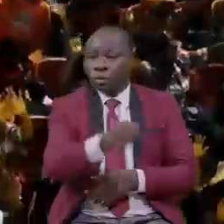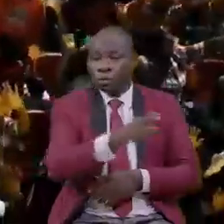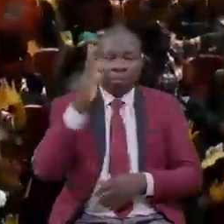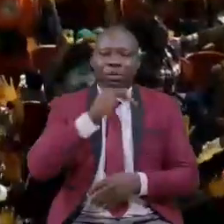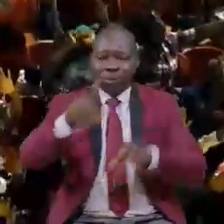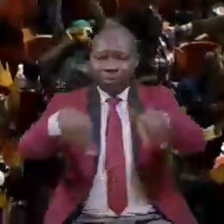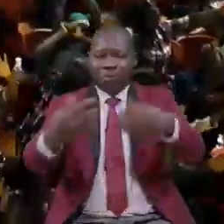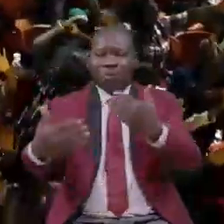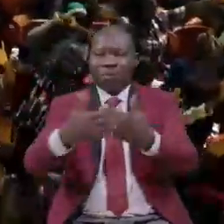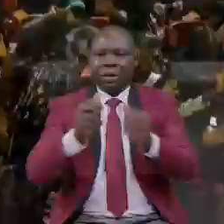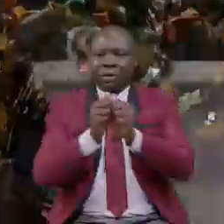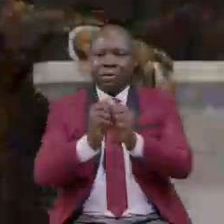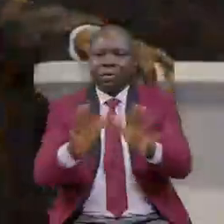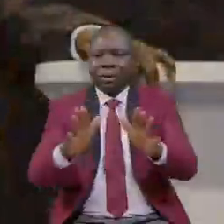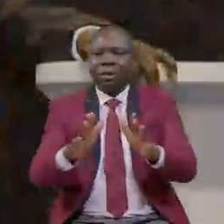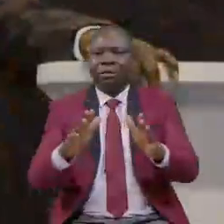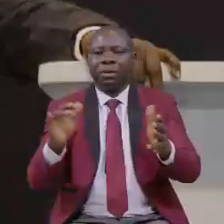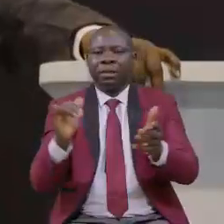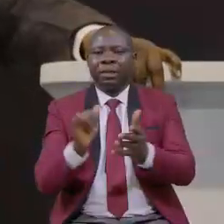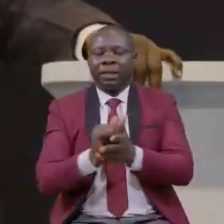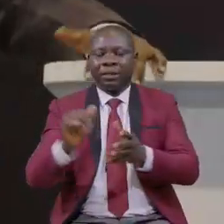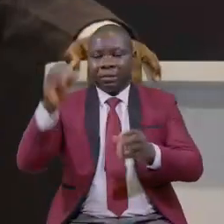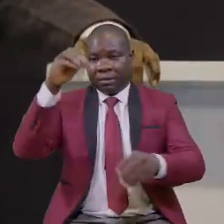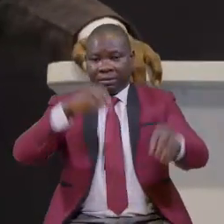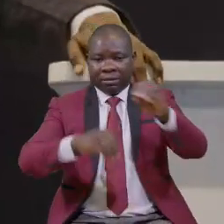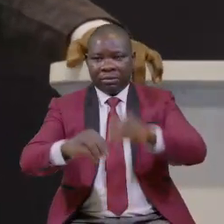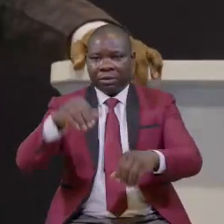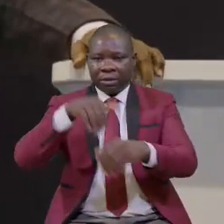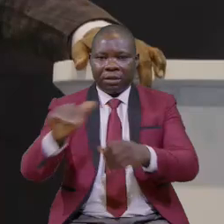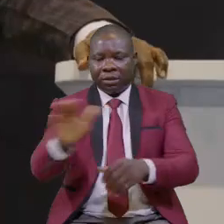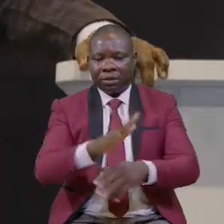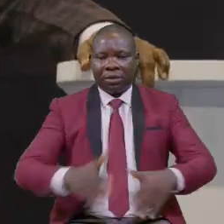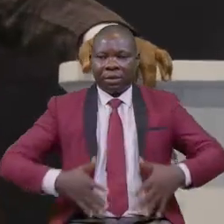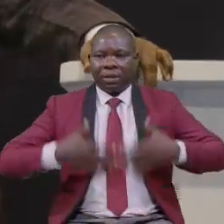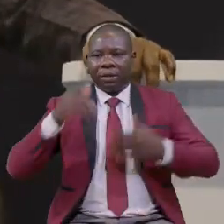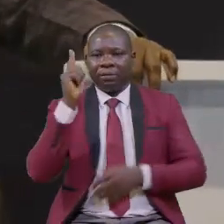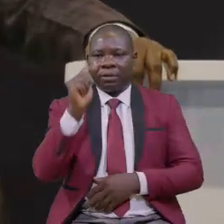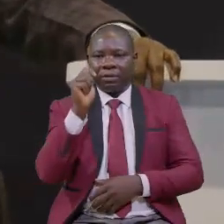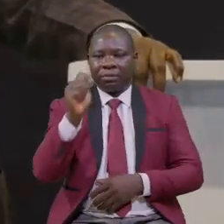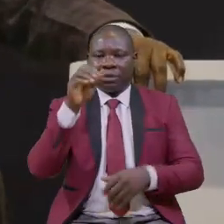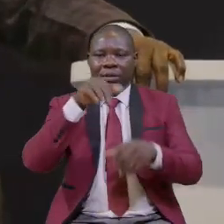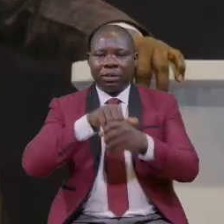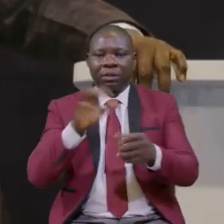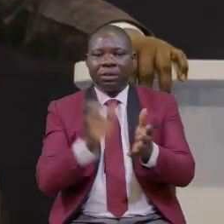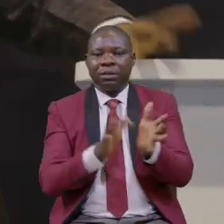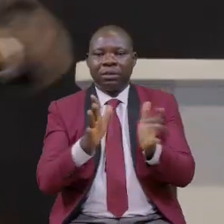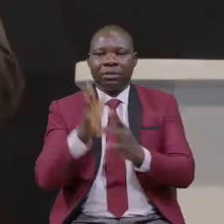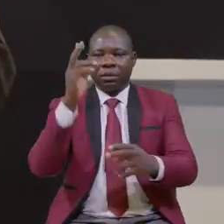back without that deposit in your life. Testimony in Jesus' name.